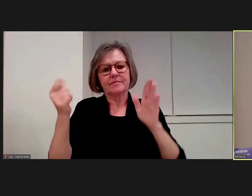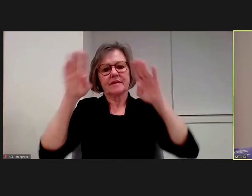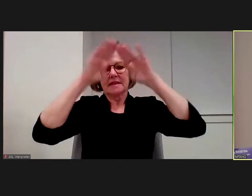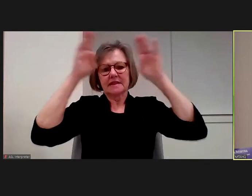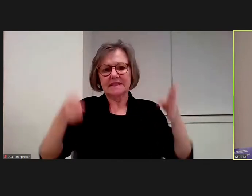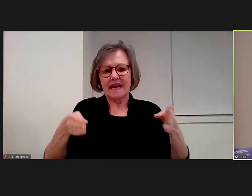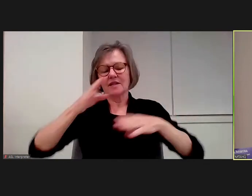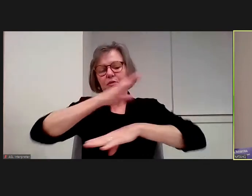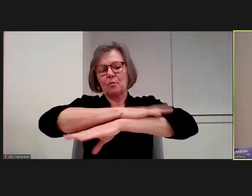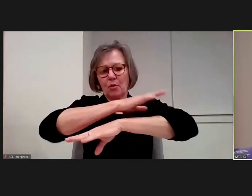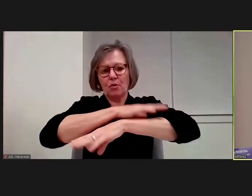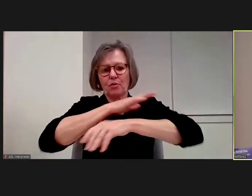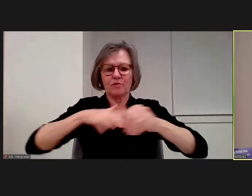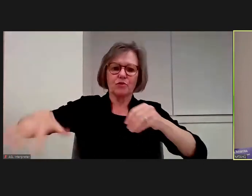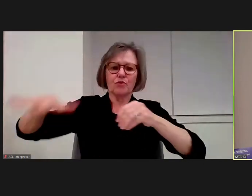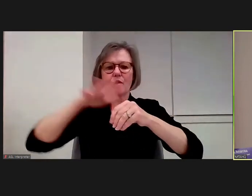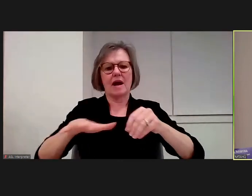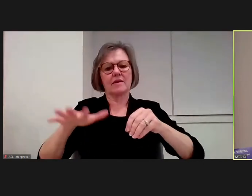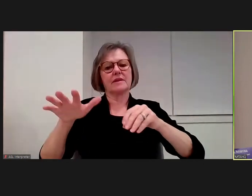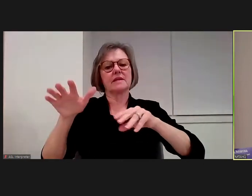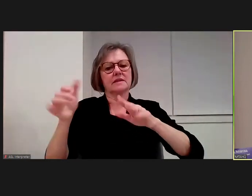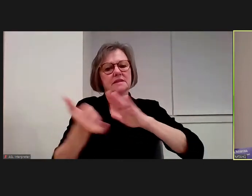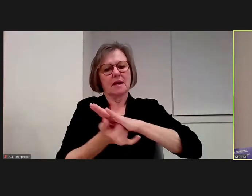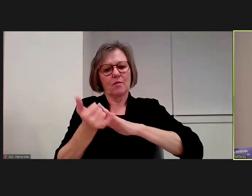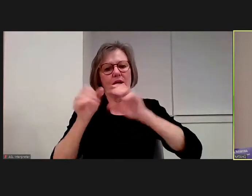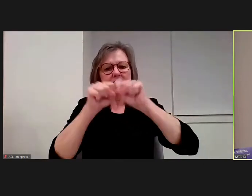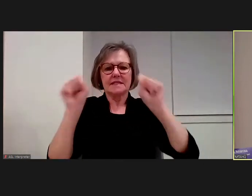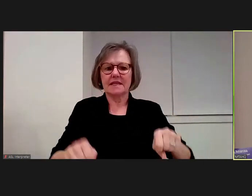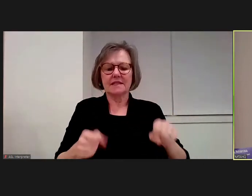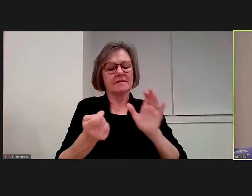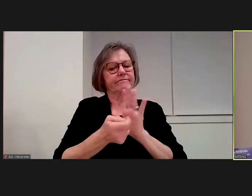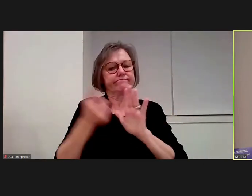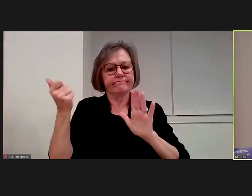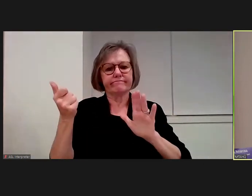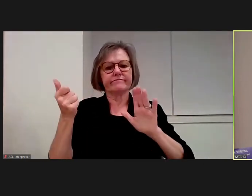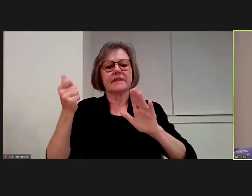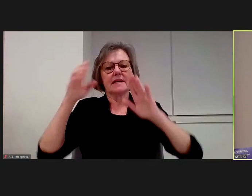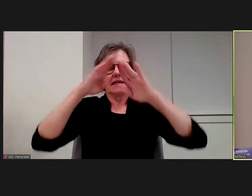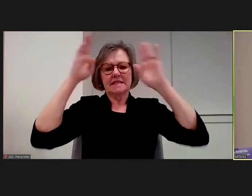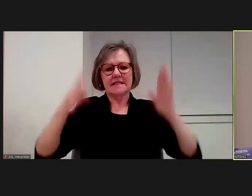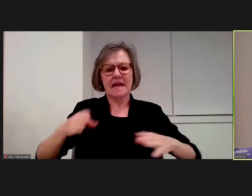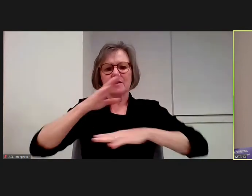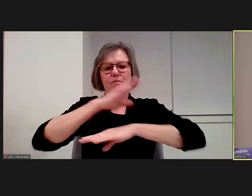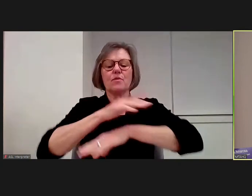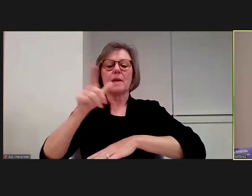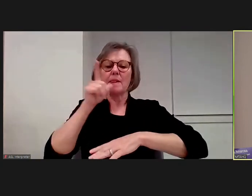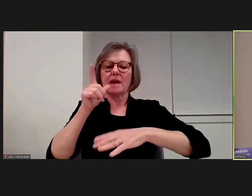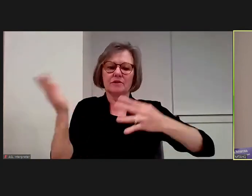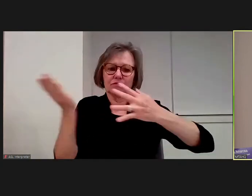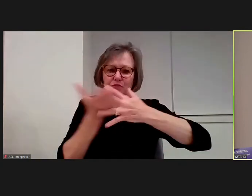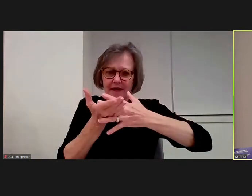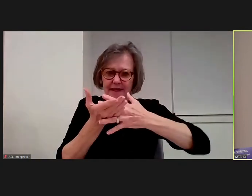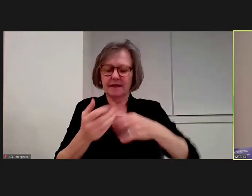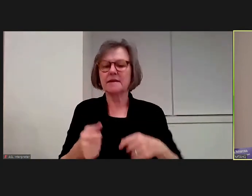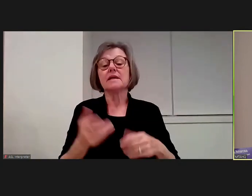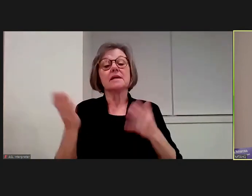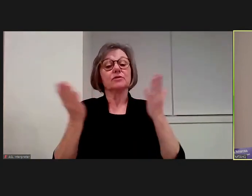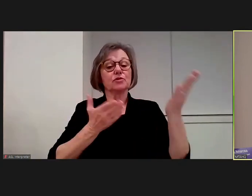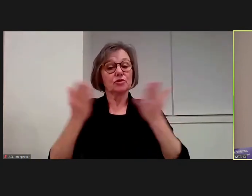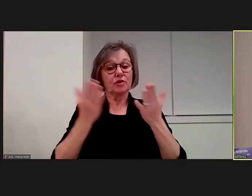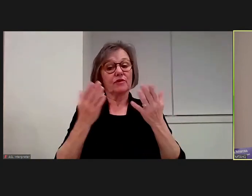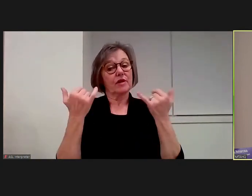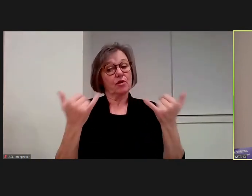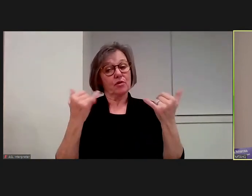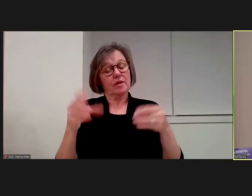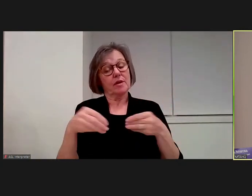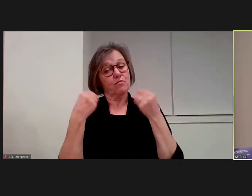service throughout the subway system, including the elimination of station booth lunch relief. The services that are